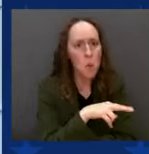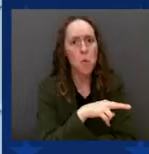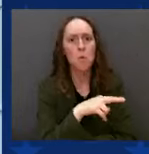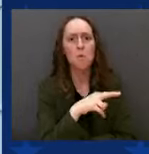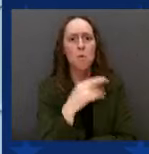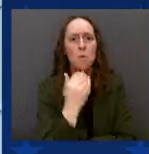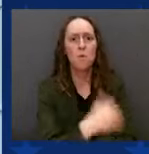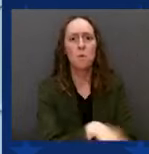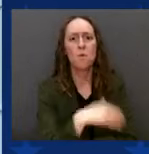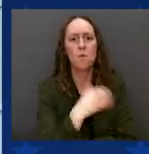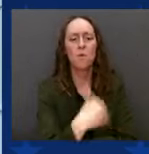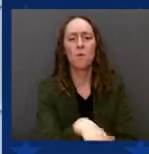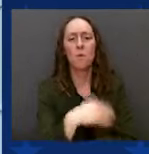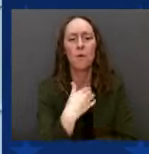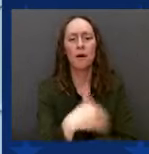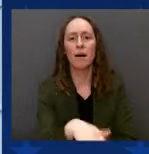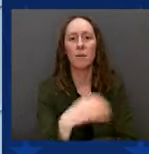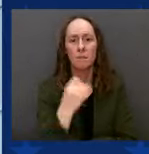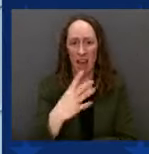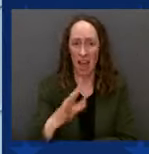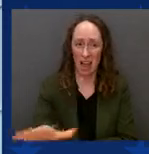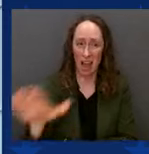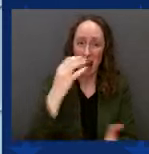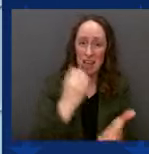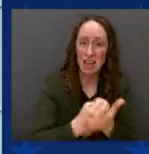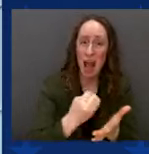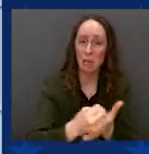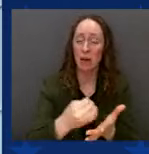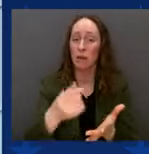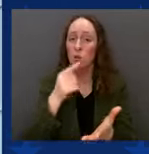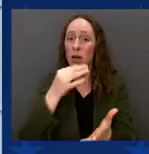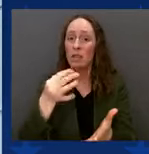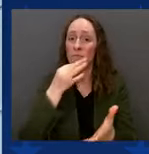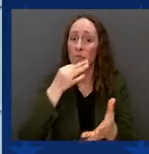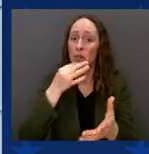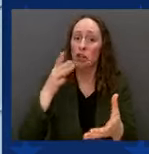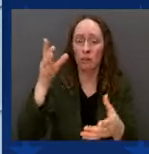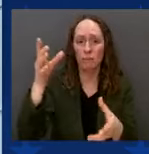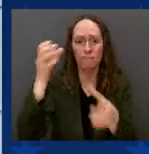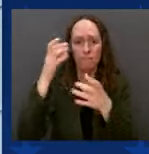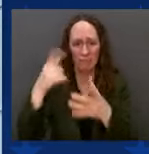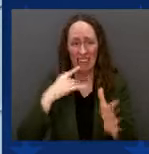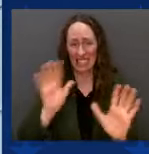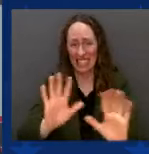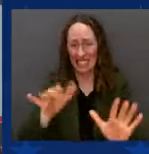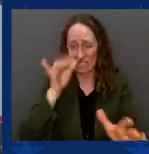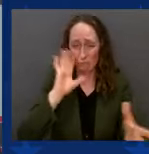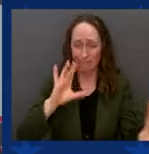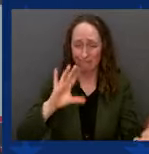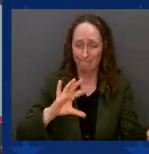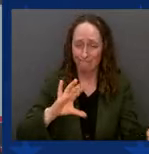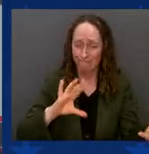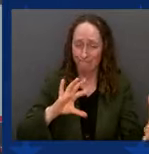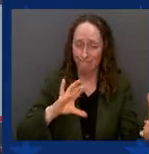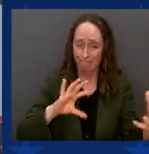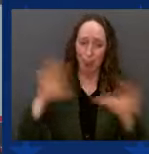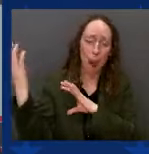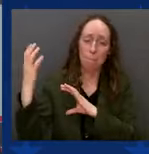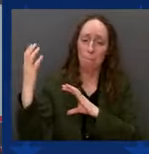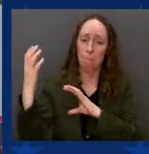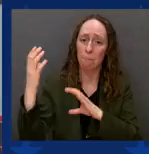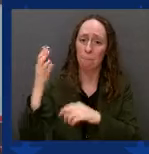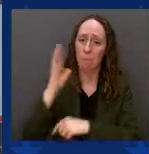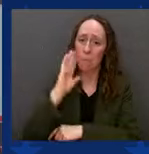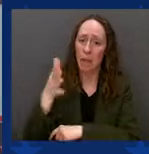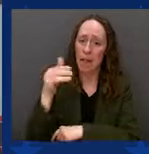a massive recession, and put us in the hole for a long, long time. Well, folks, here's what